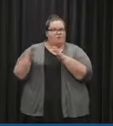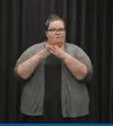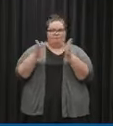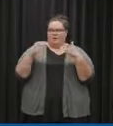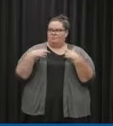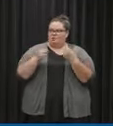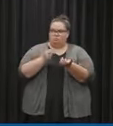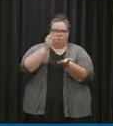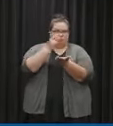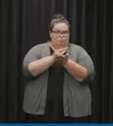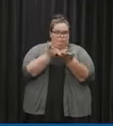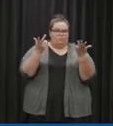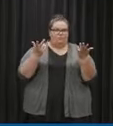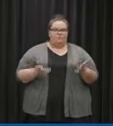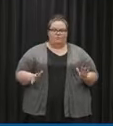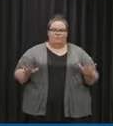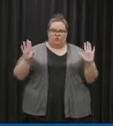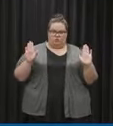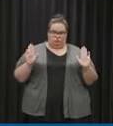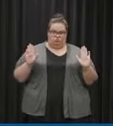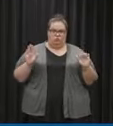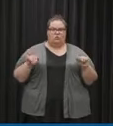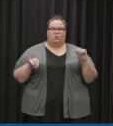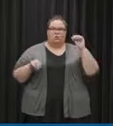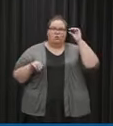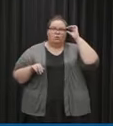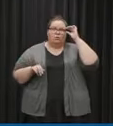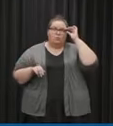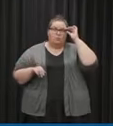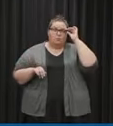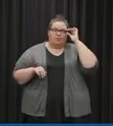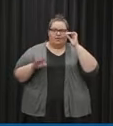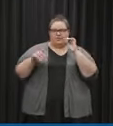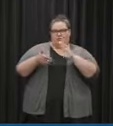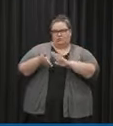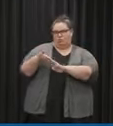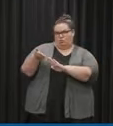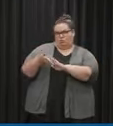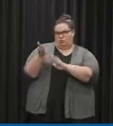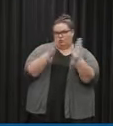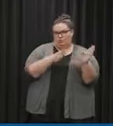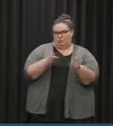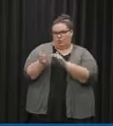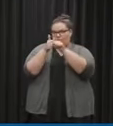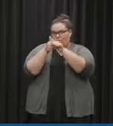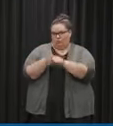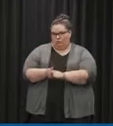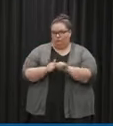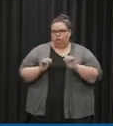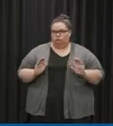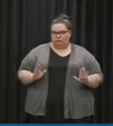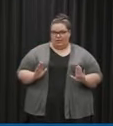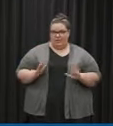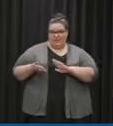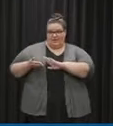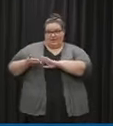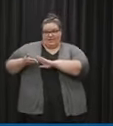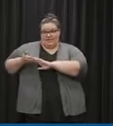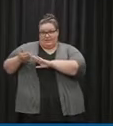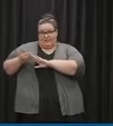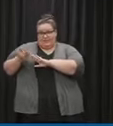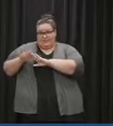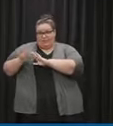that were developed by other bodies, that is the operational plan we're going to follow. The governance of